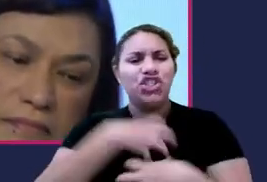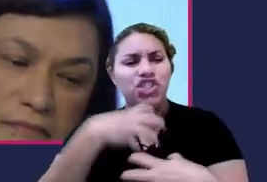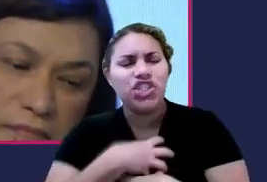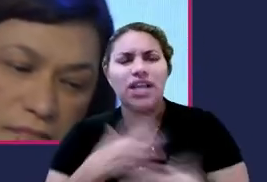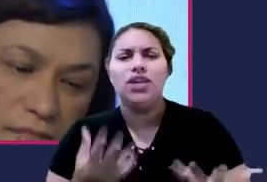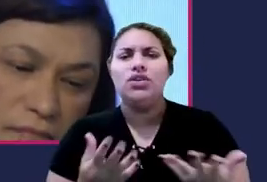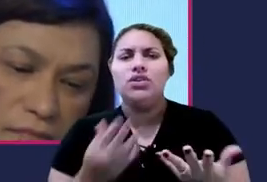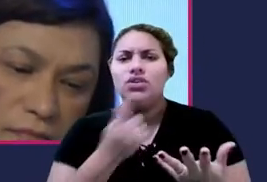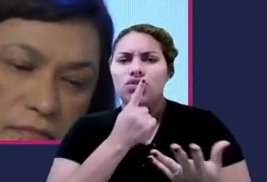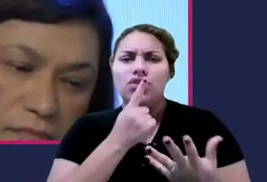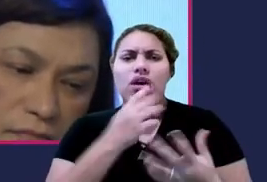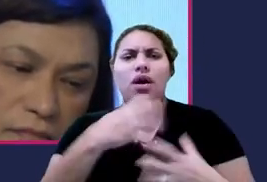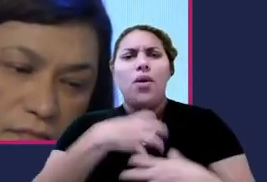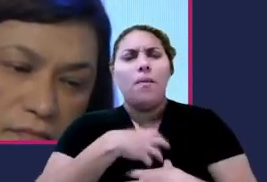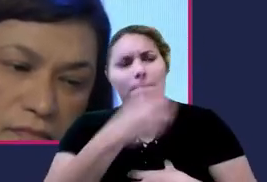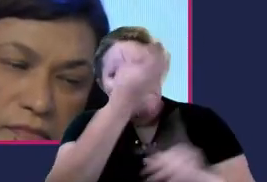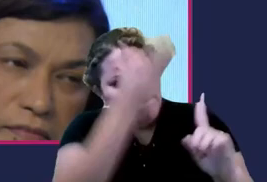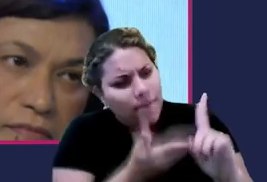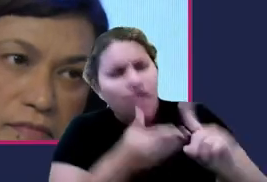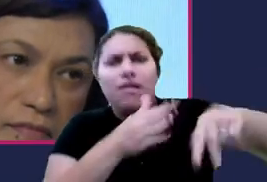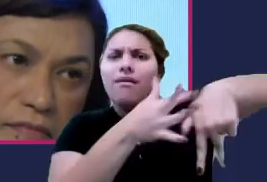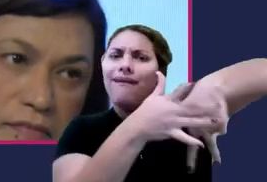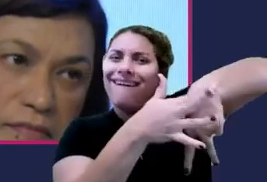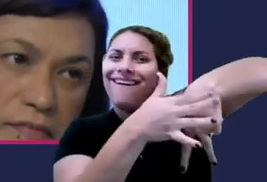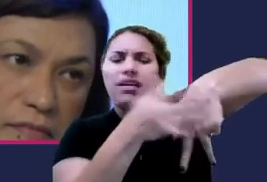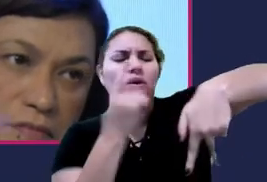were able to get a lot of